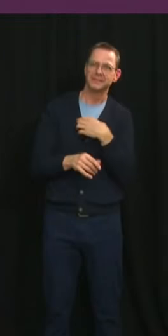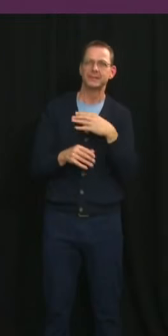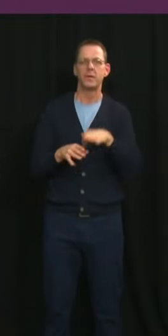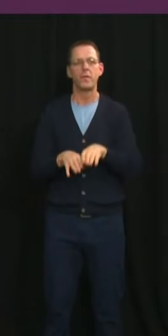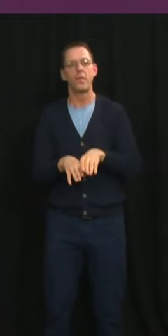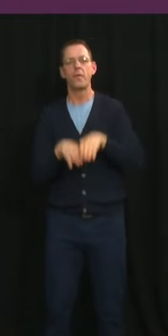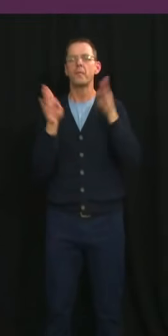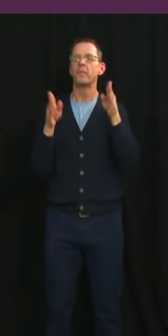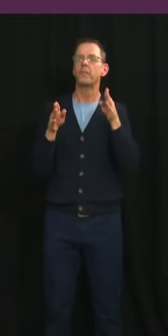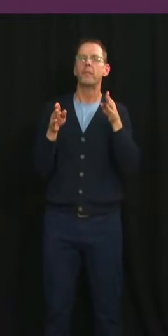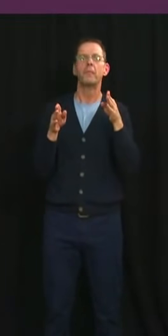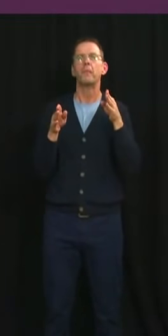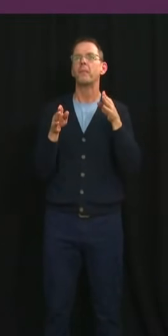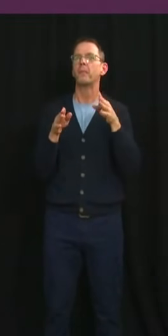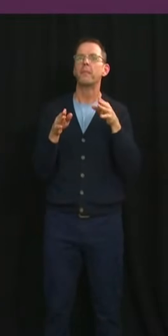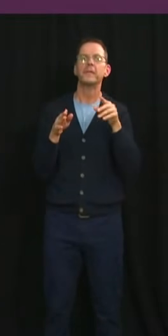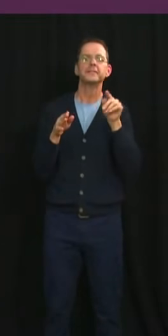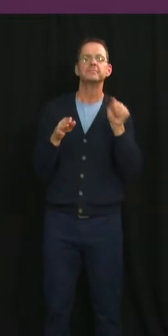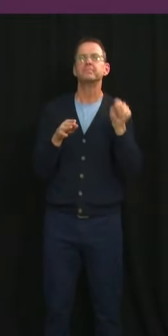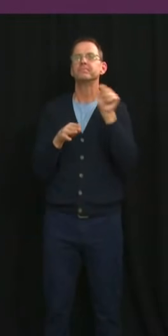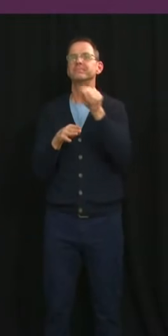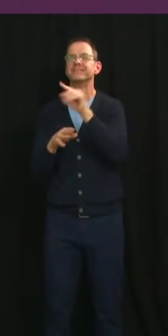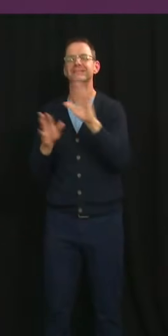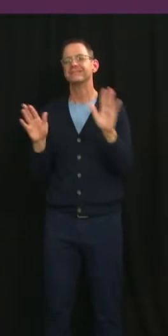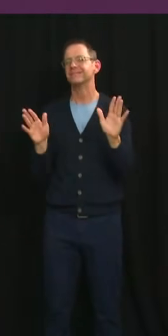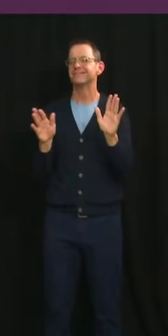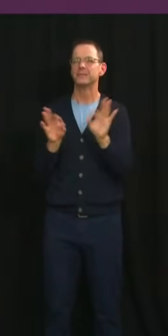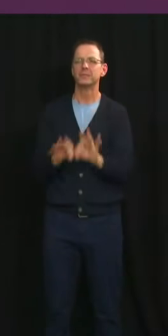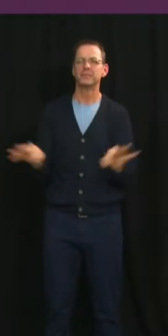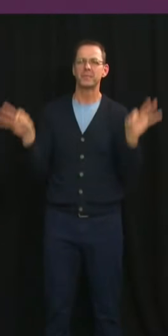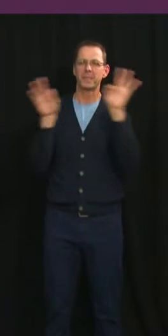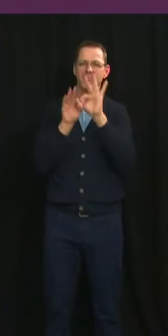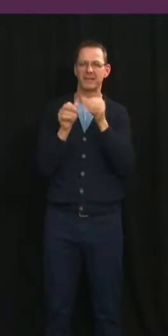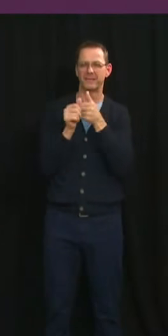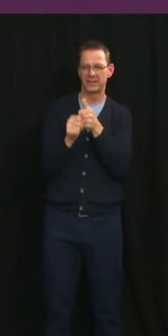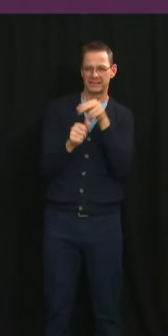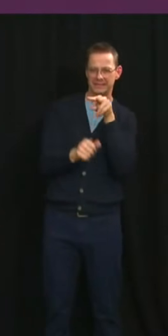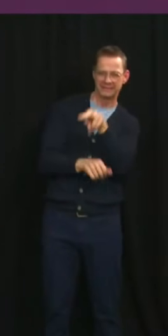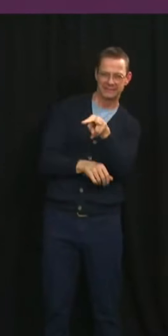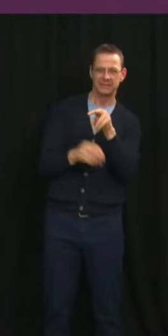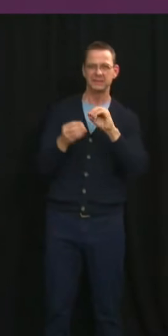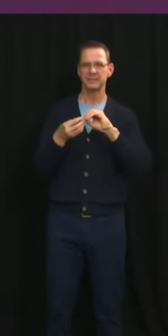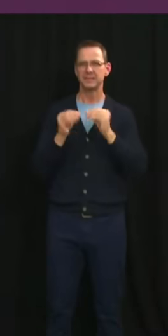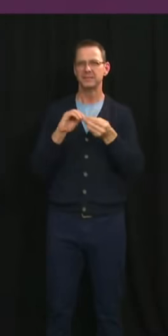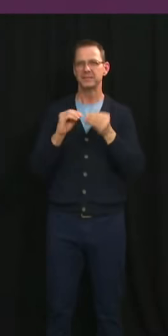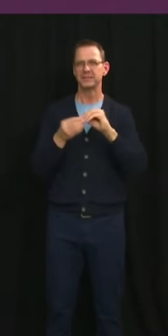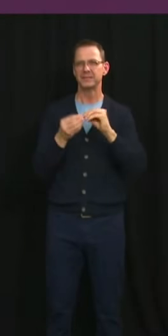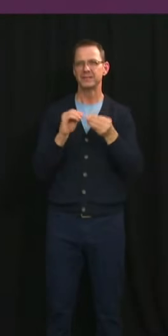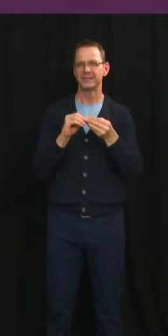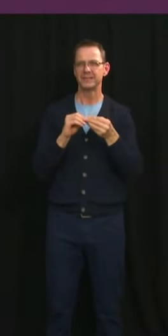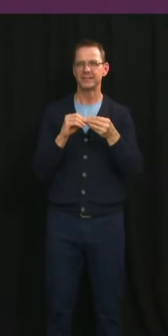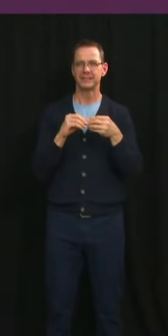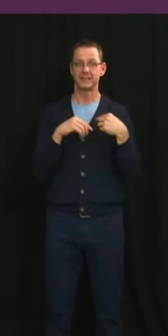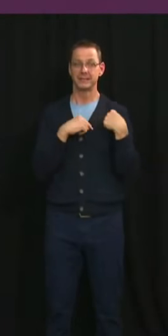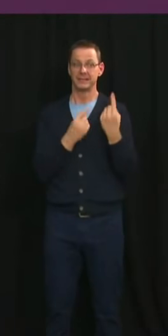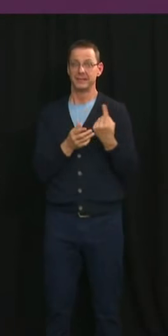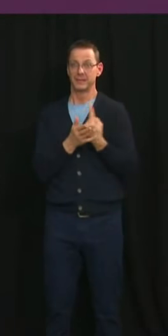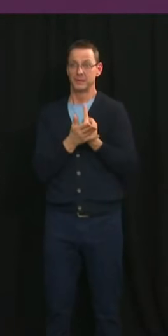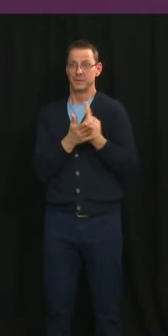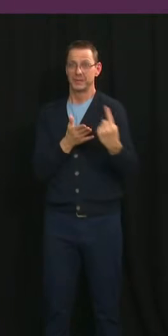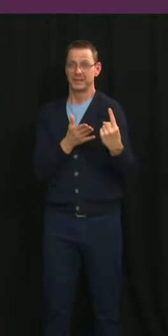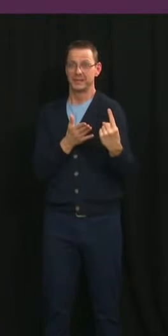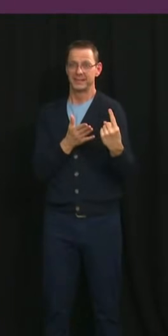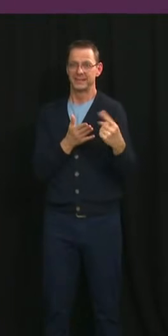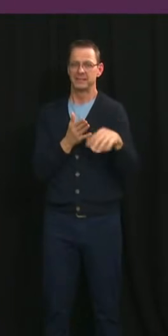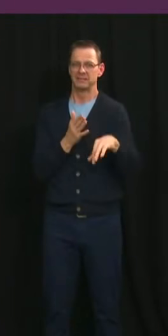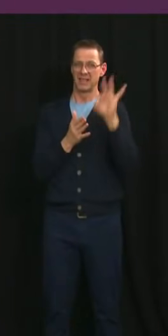alone, we have diagnosed more than 6,700 cases of COVID-19. Our hospitalizations, ICU